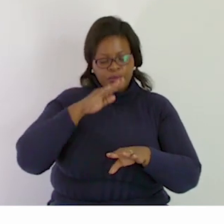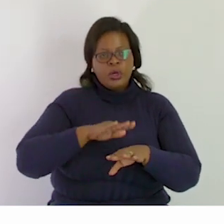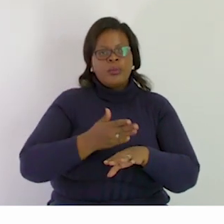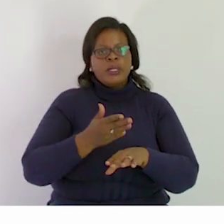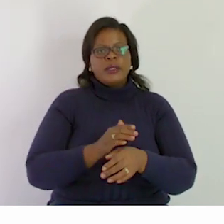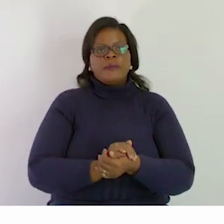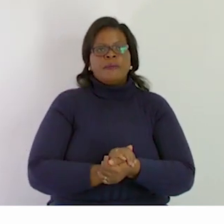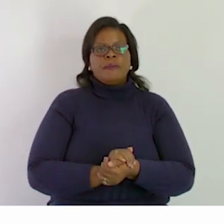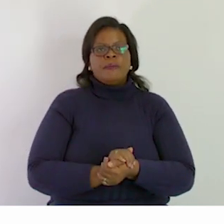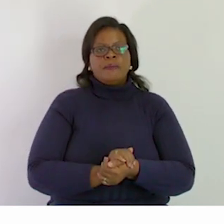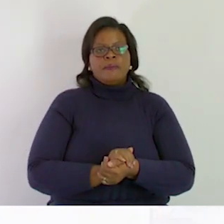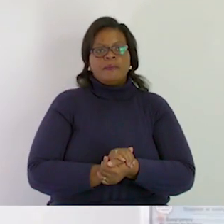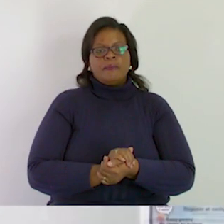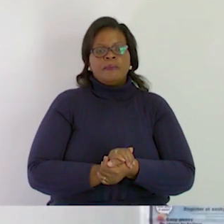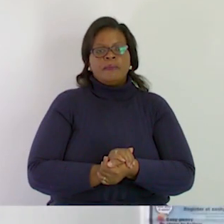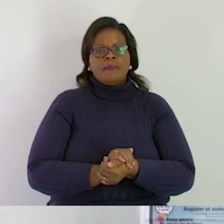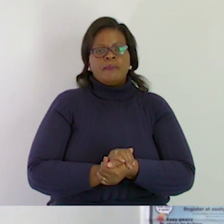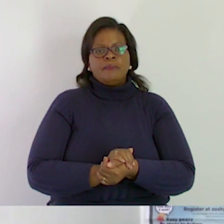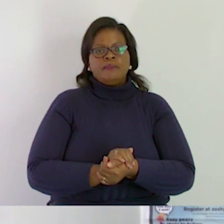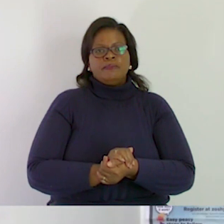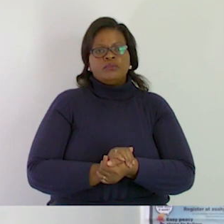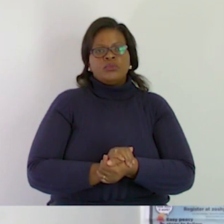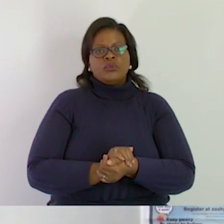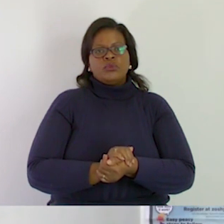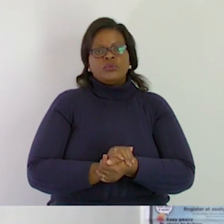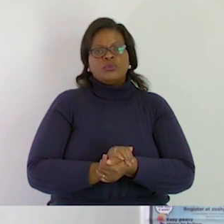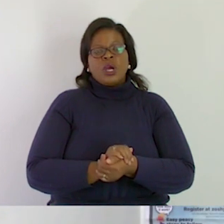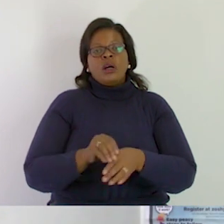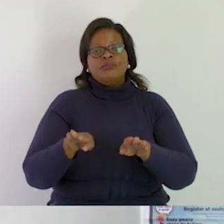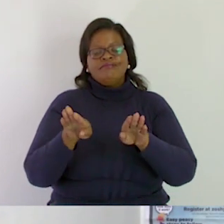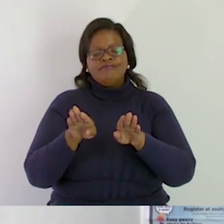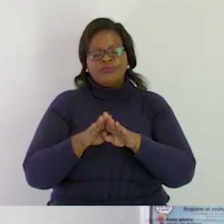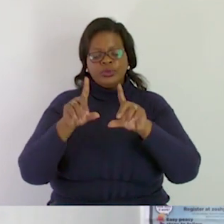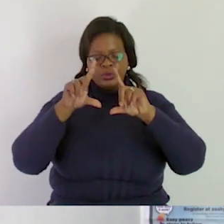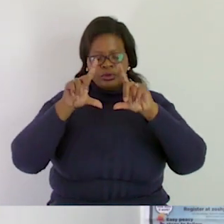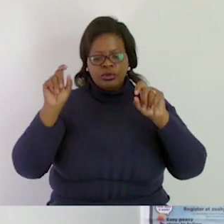I will need the chalkboard for that to explain it to you properly.